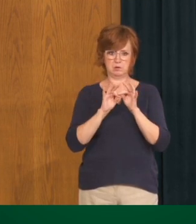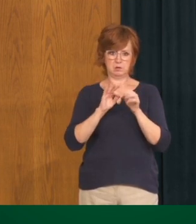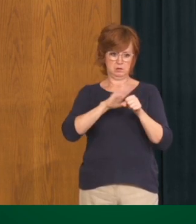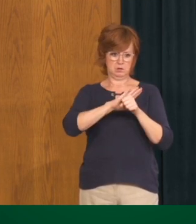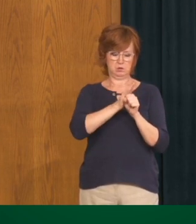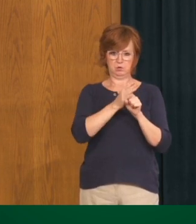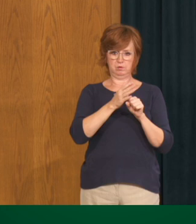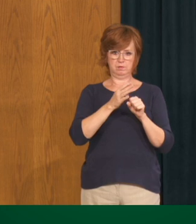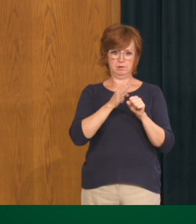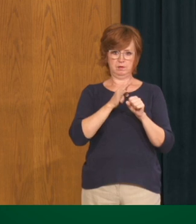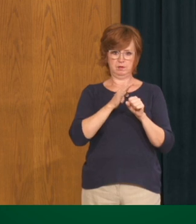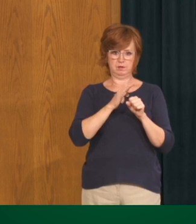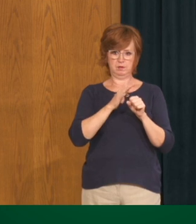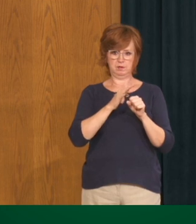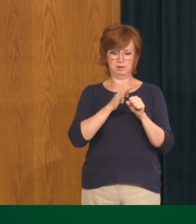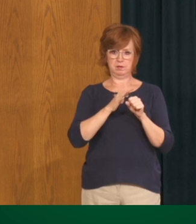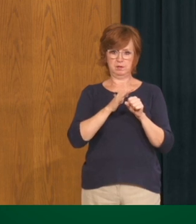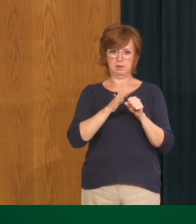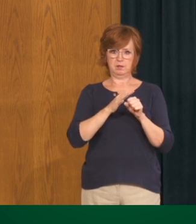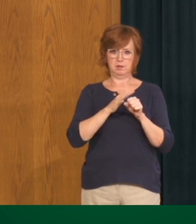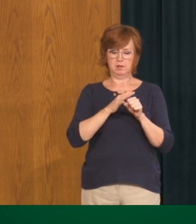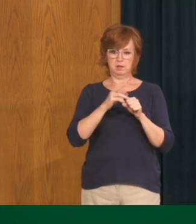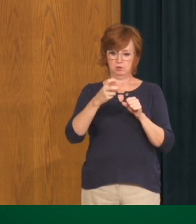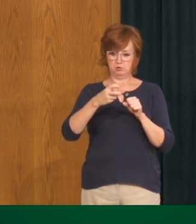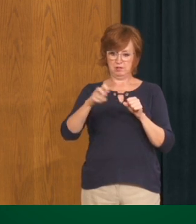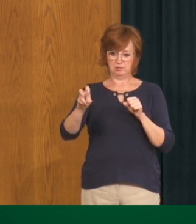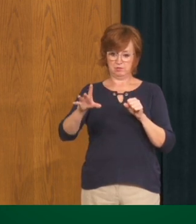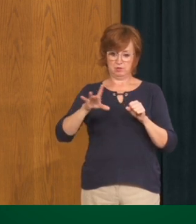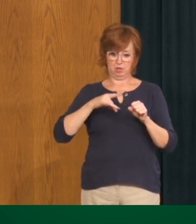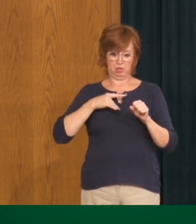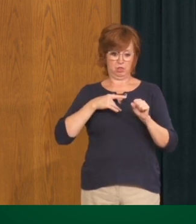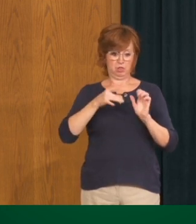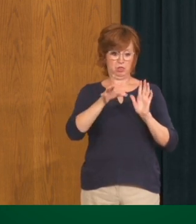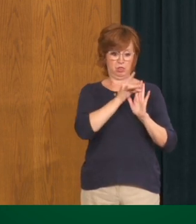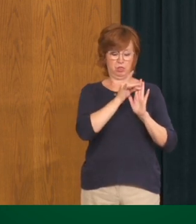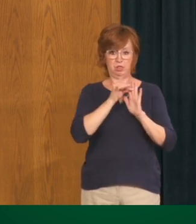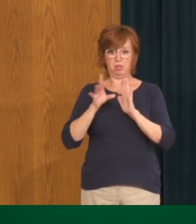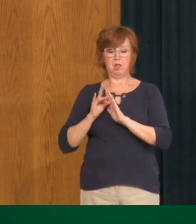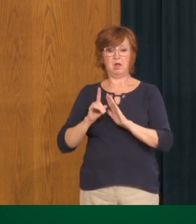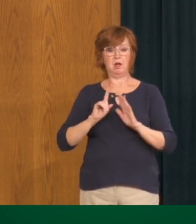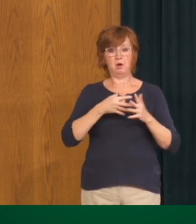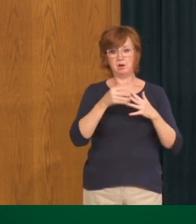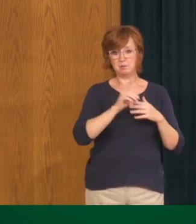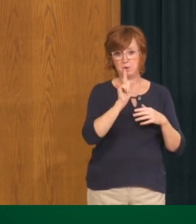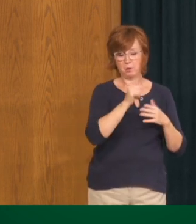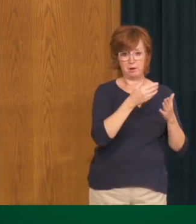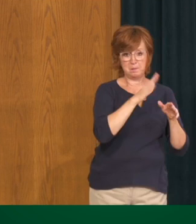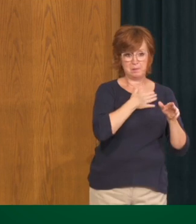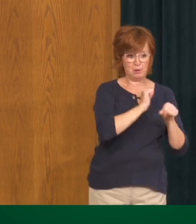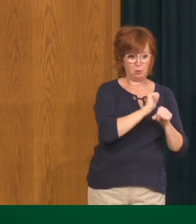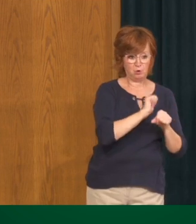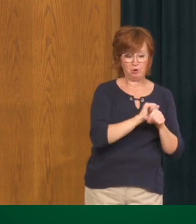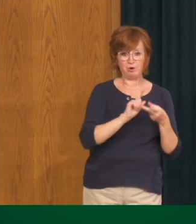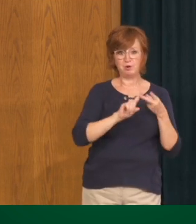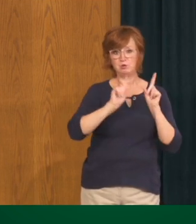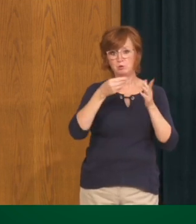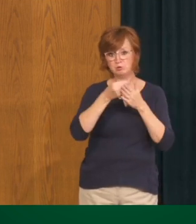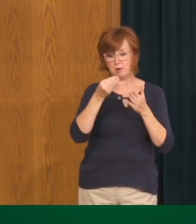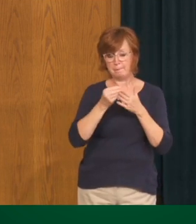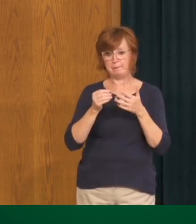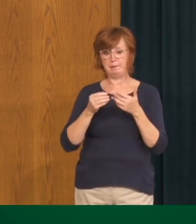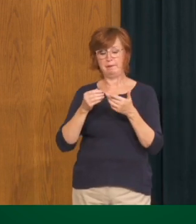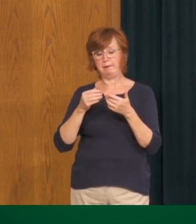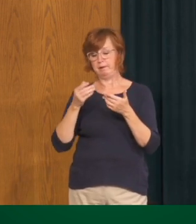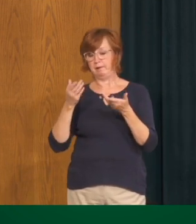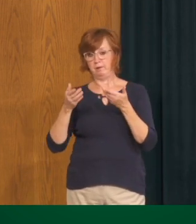COVID transmission is a low but real risk in all settings, whether we're out shopping or at workplaces, and potentially in